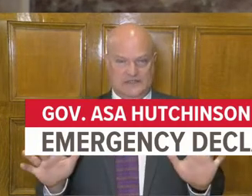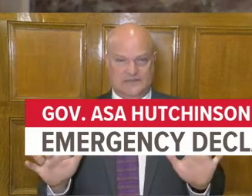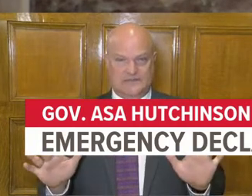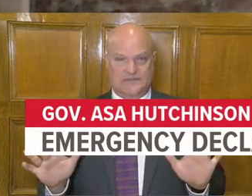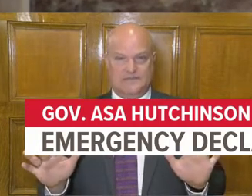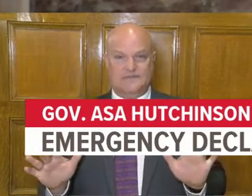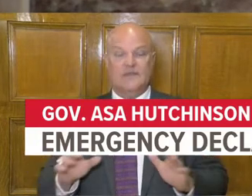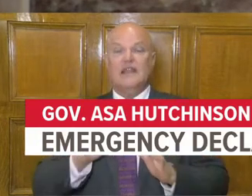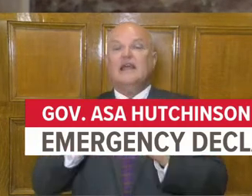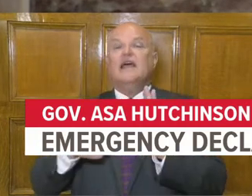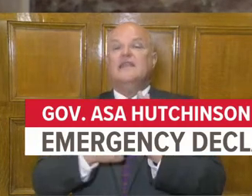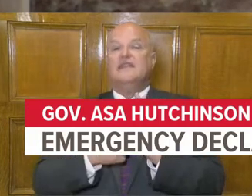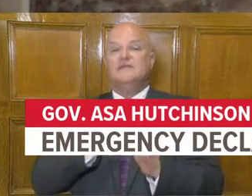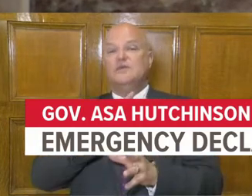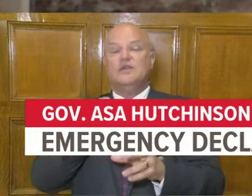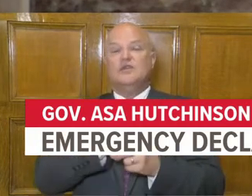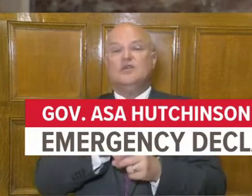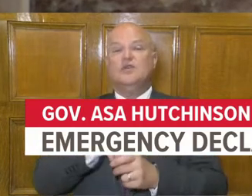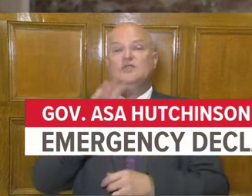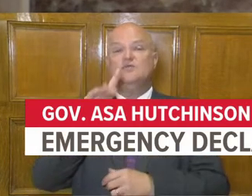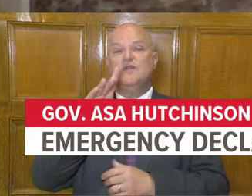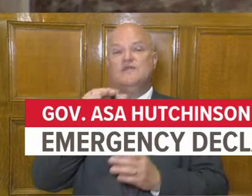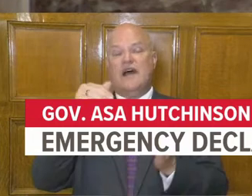vaccination. This will include